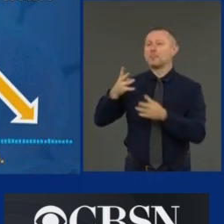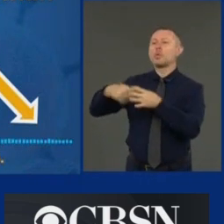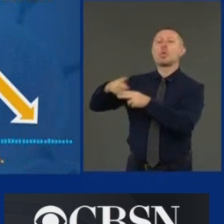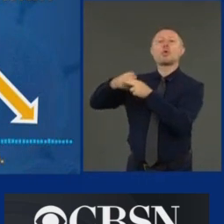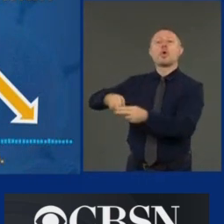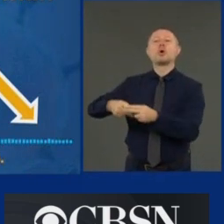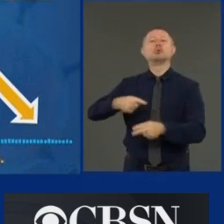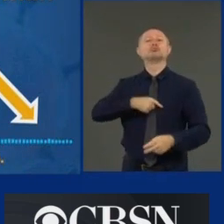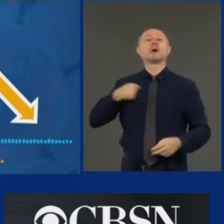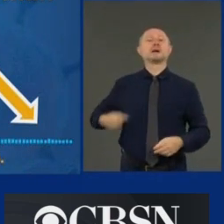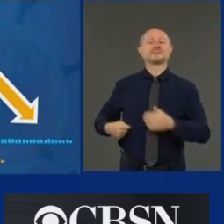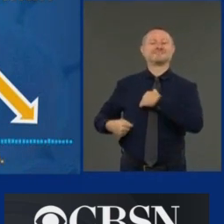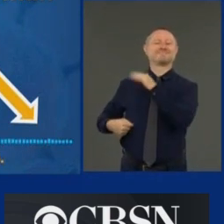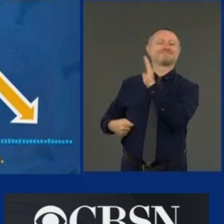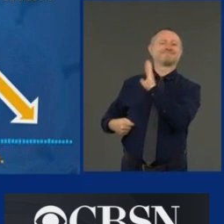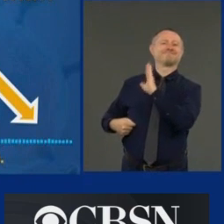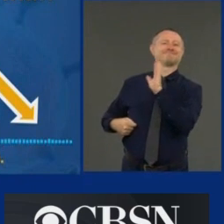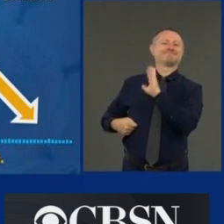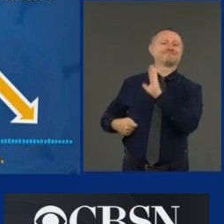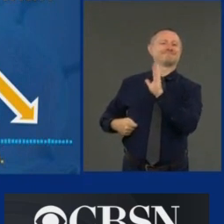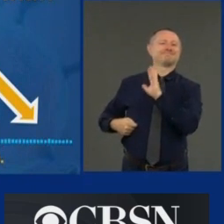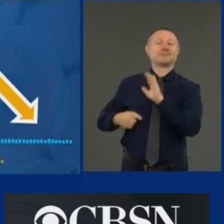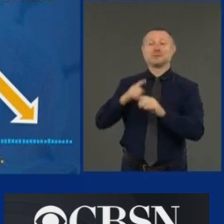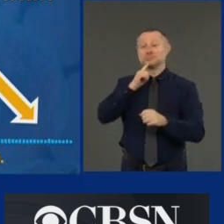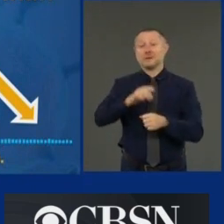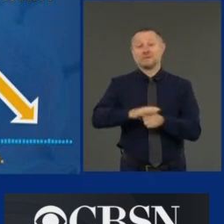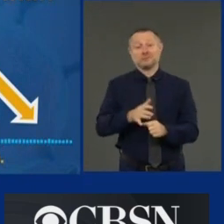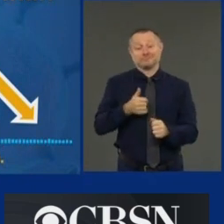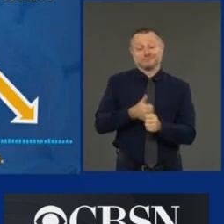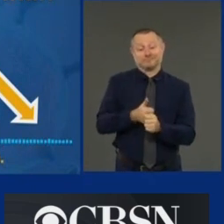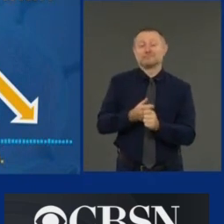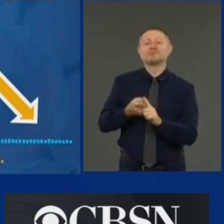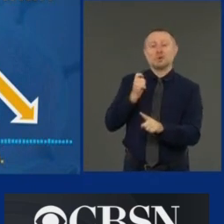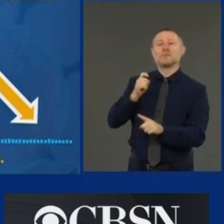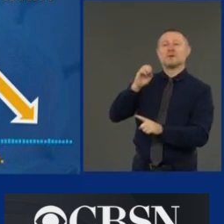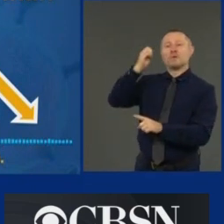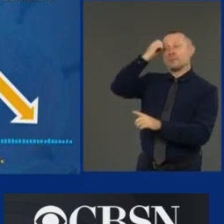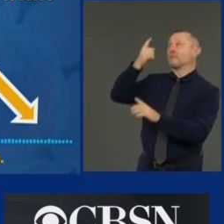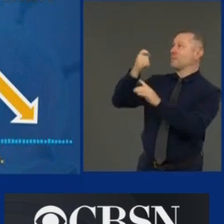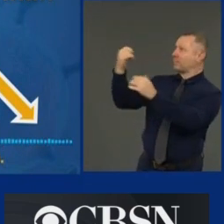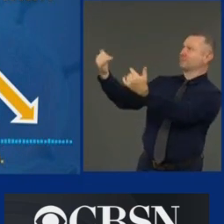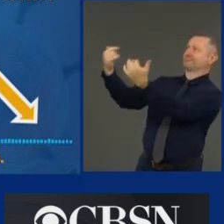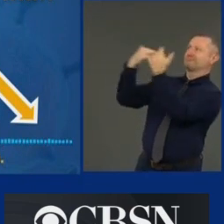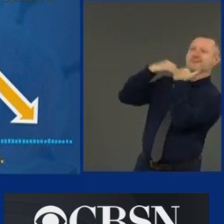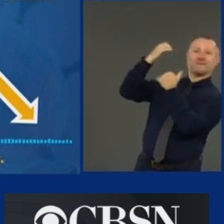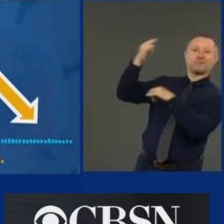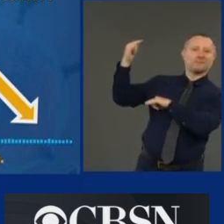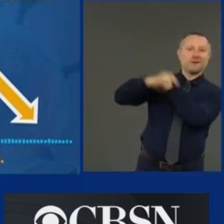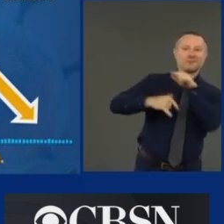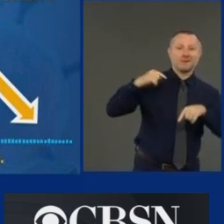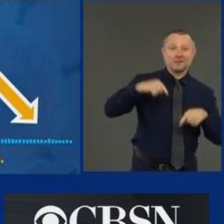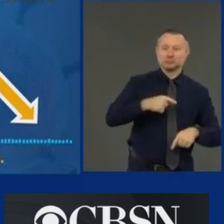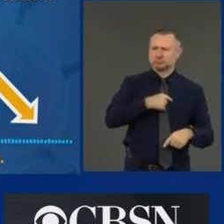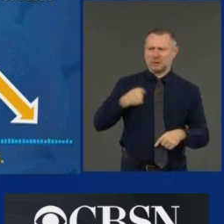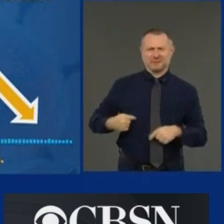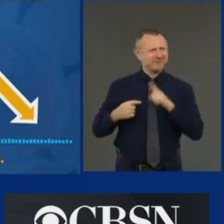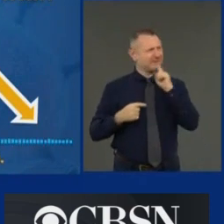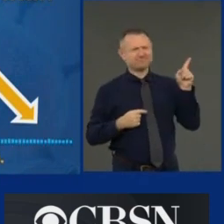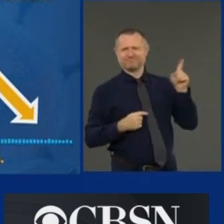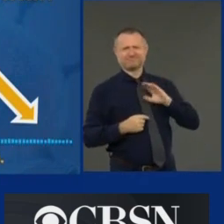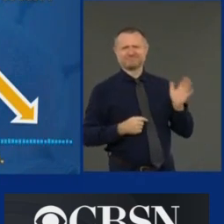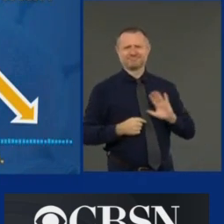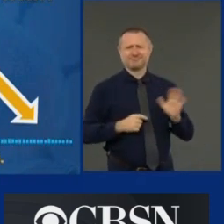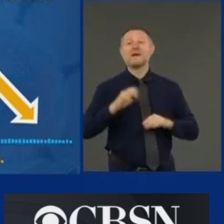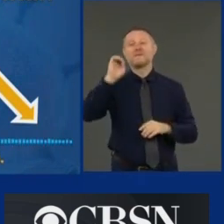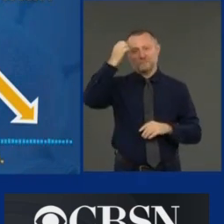virus. The virus did not come to New York from China. The federal government missed